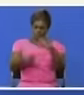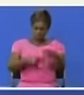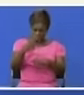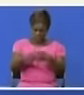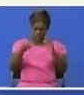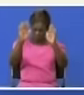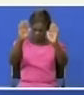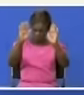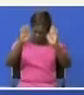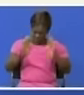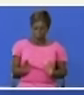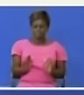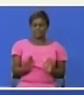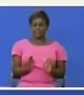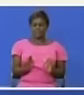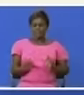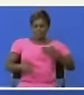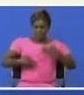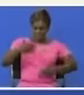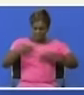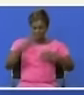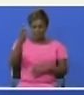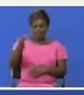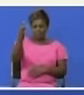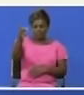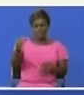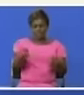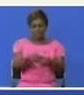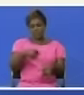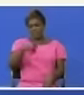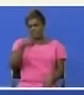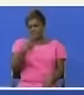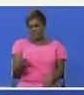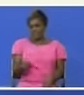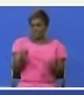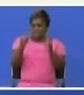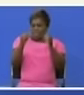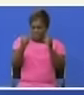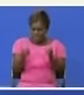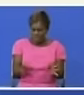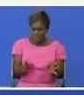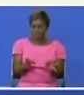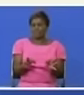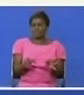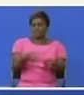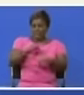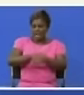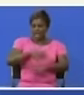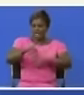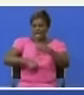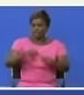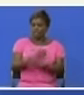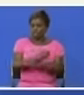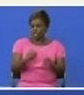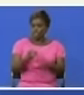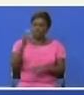an important conversation. It touches on our morals and our future. And I think, like I told you, if we do not then take action now. We will regret